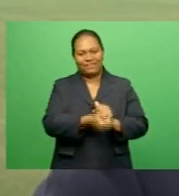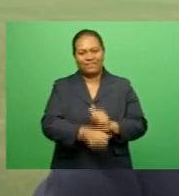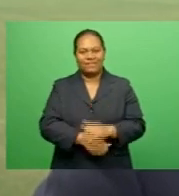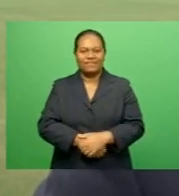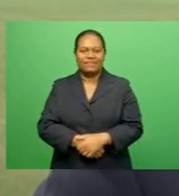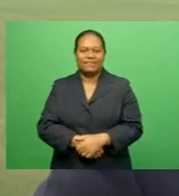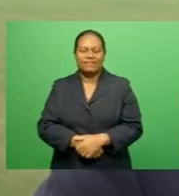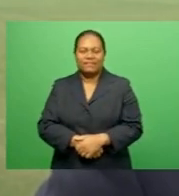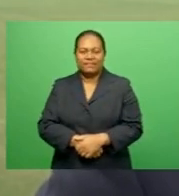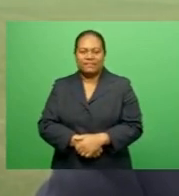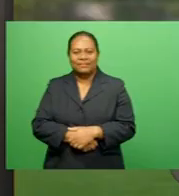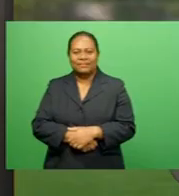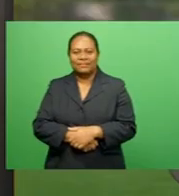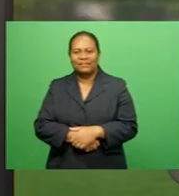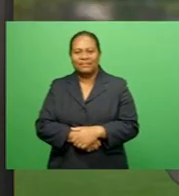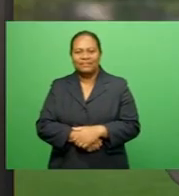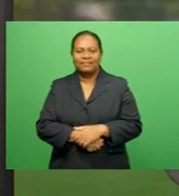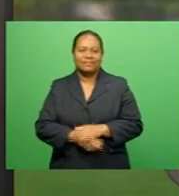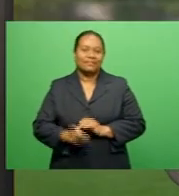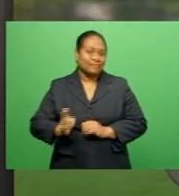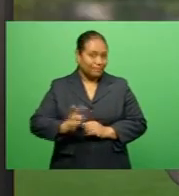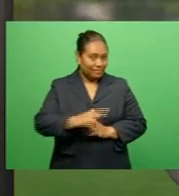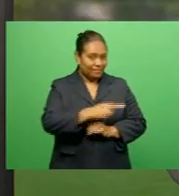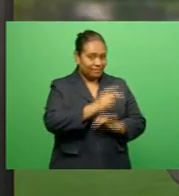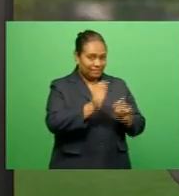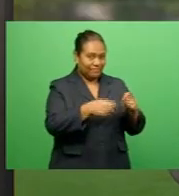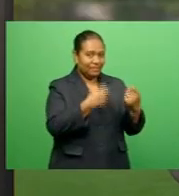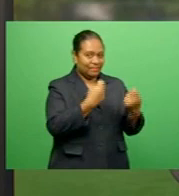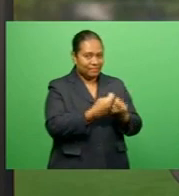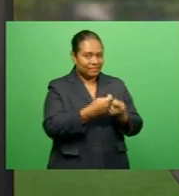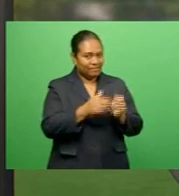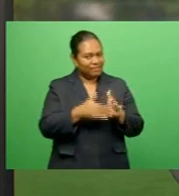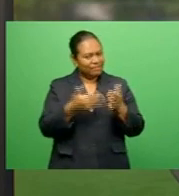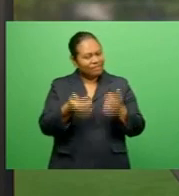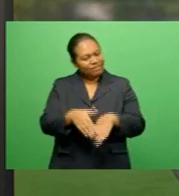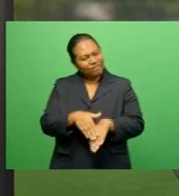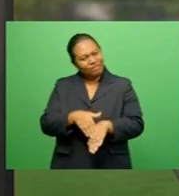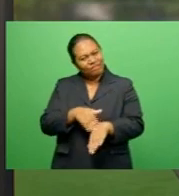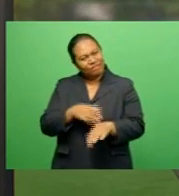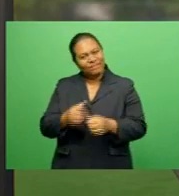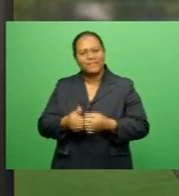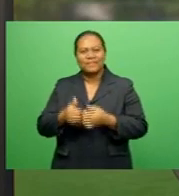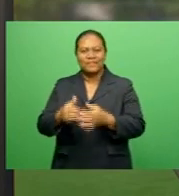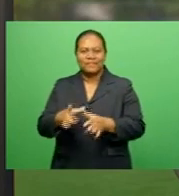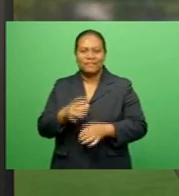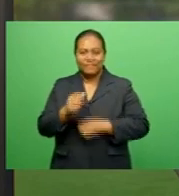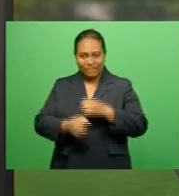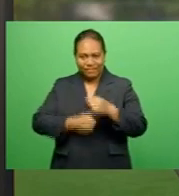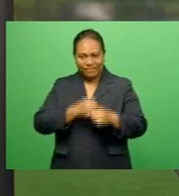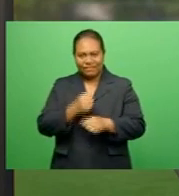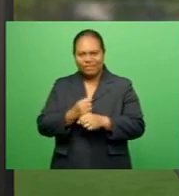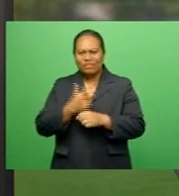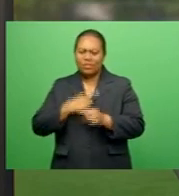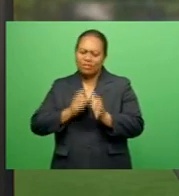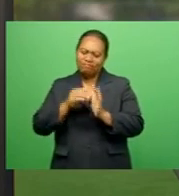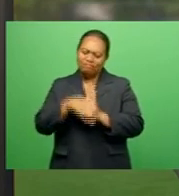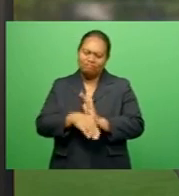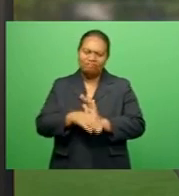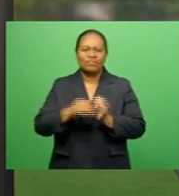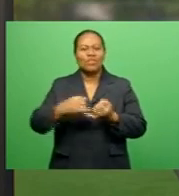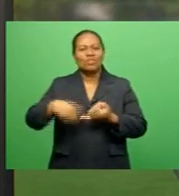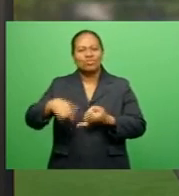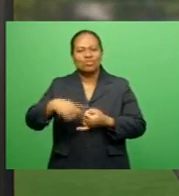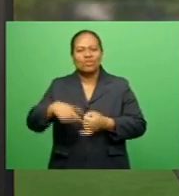Aquila FBC Sports. The Rewa football side has had a slow start to the season, losing to Suva in the first round of